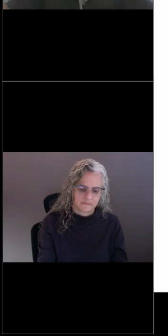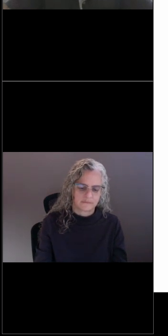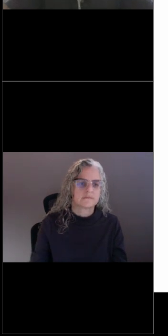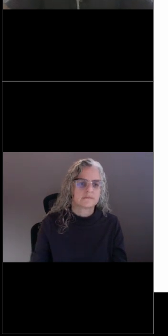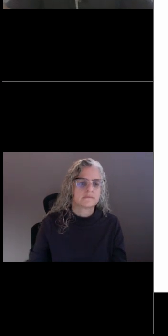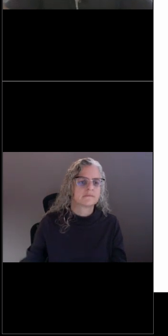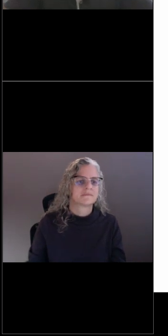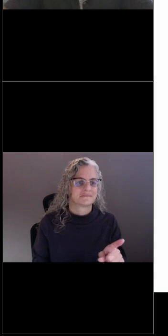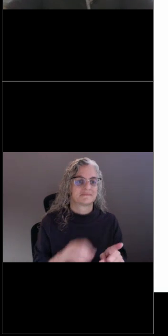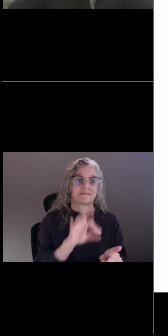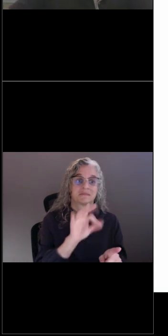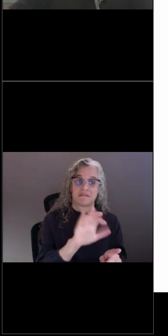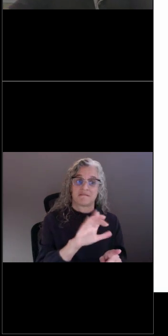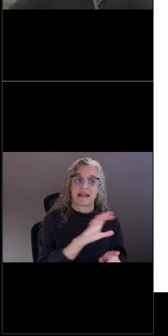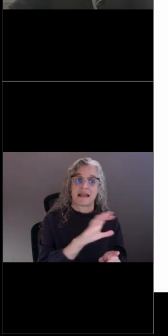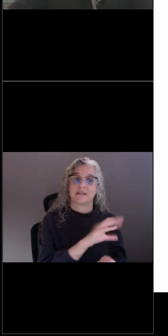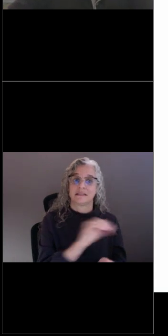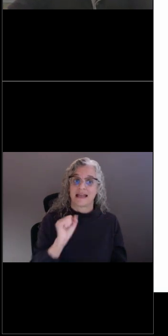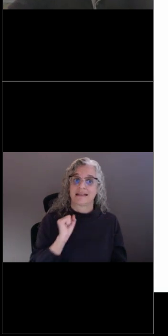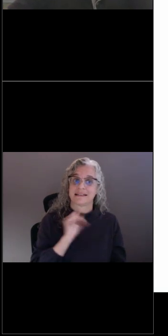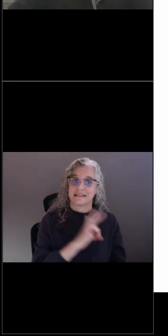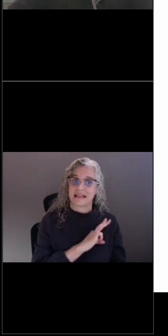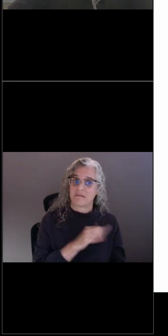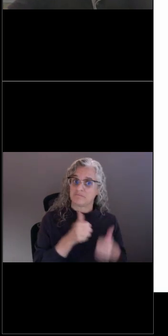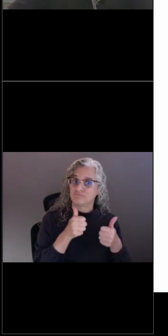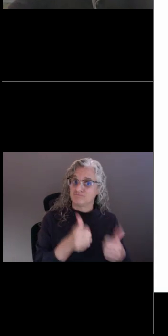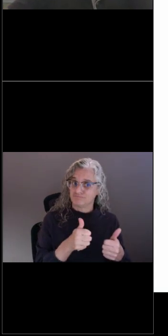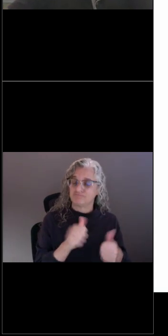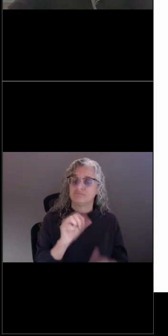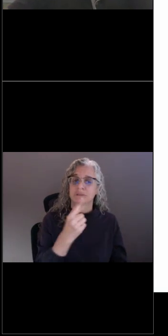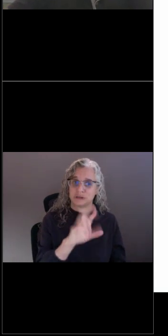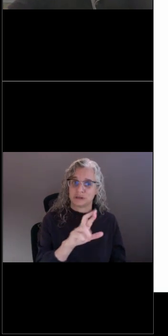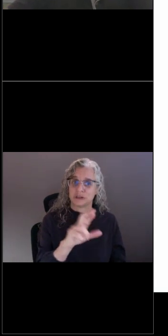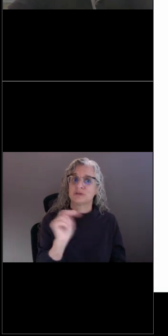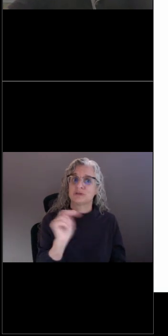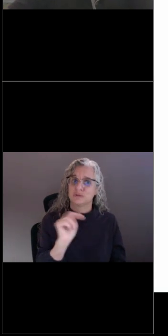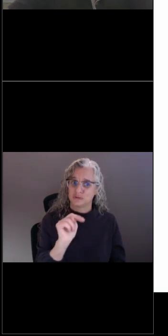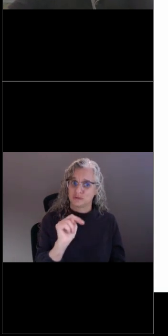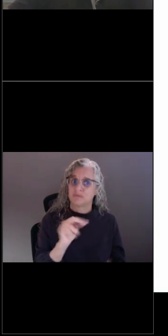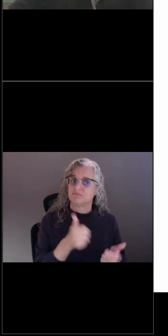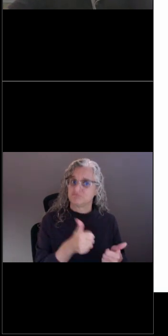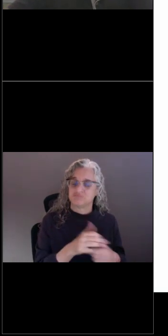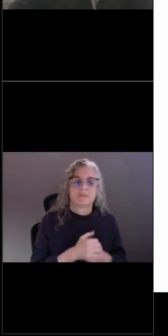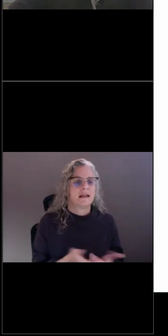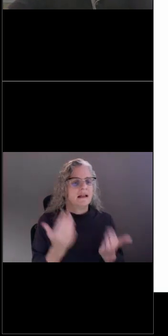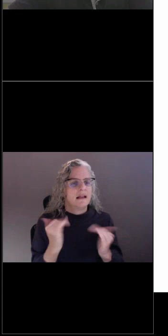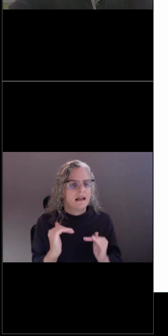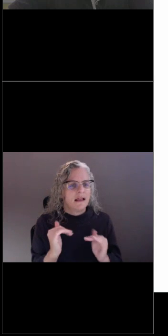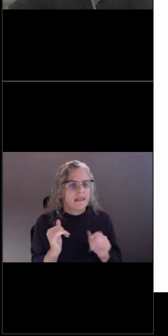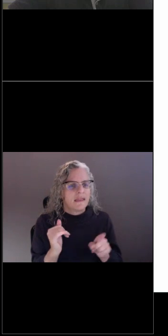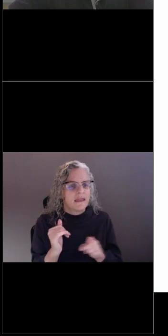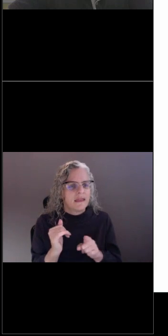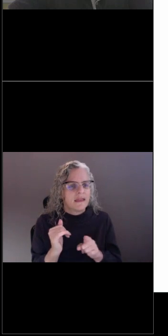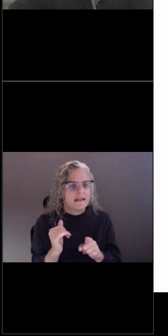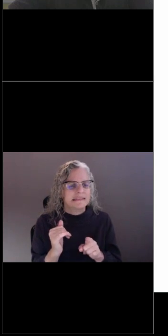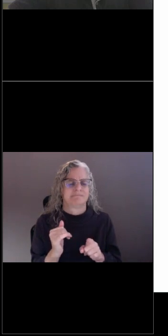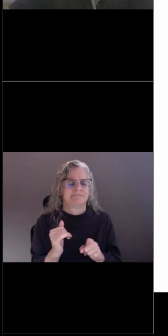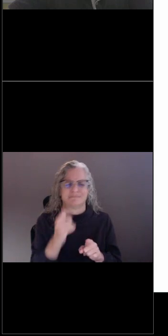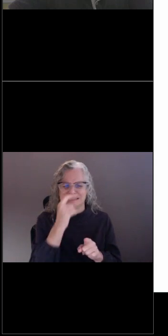Faculty and staff, that's great, right? That's gender neutral. Then we have a curious case here. We